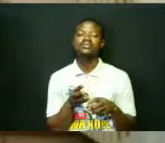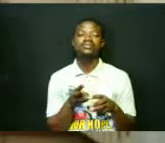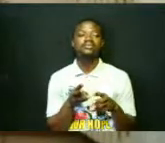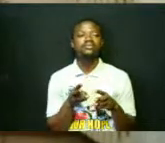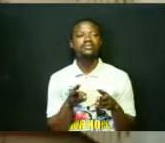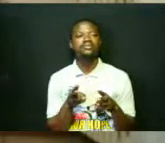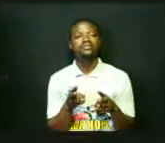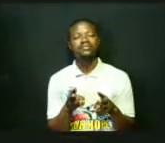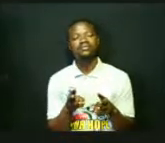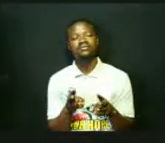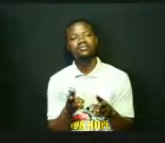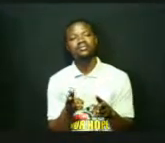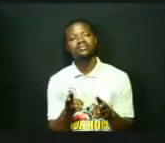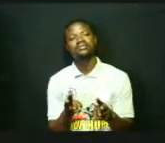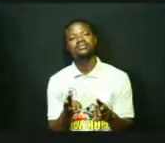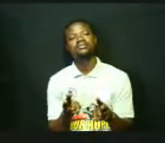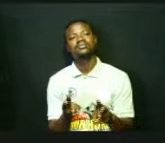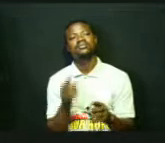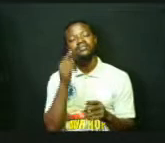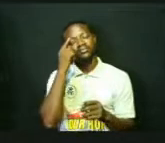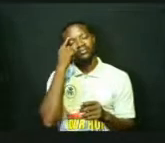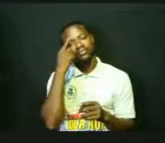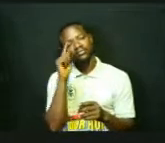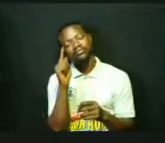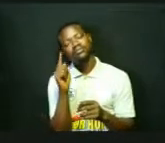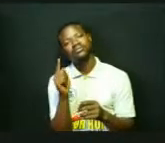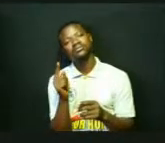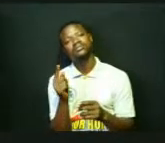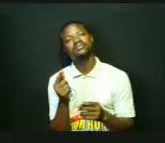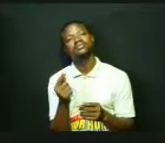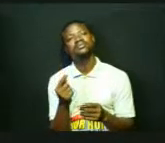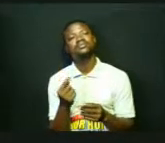obewe kwevi kwevi